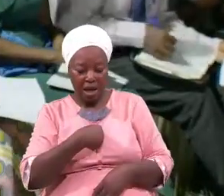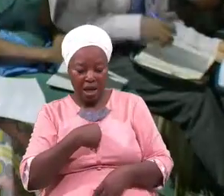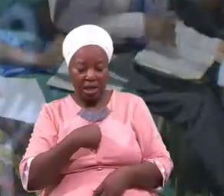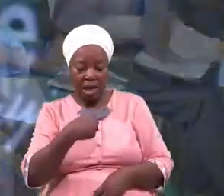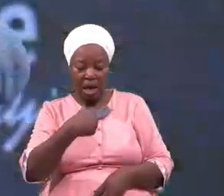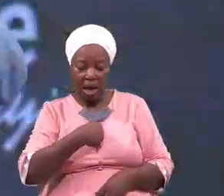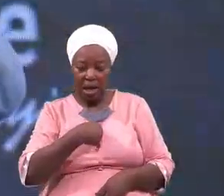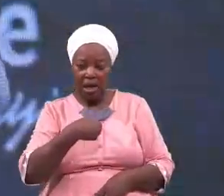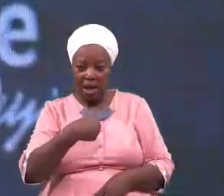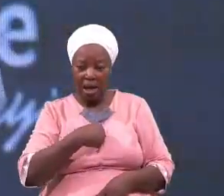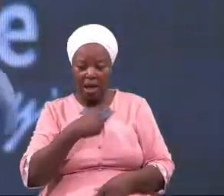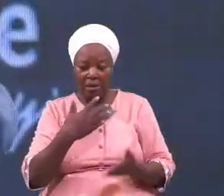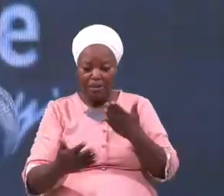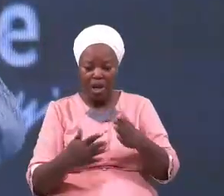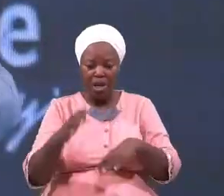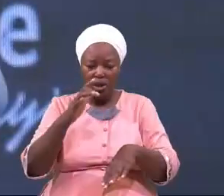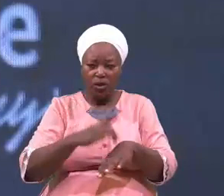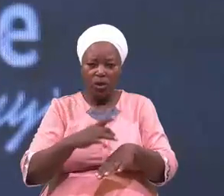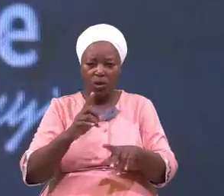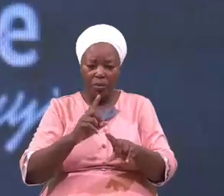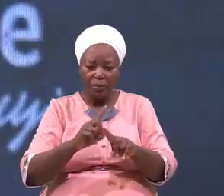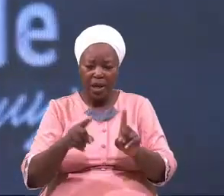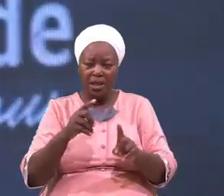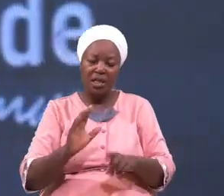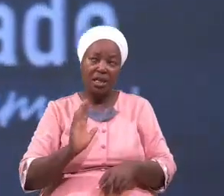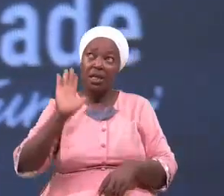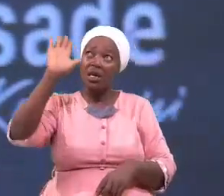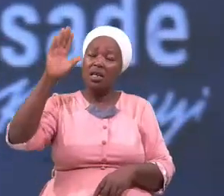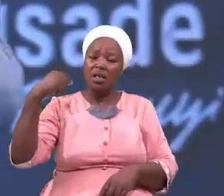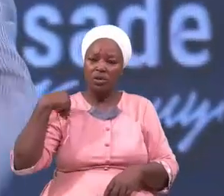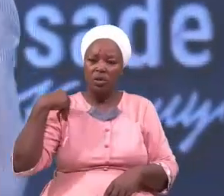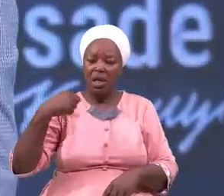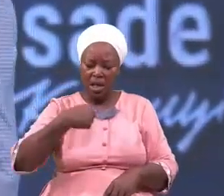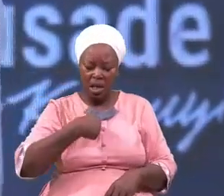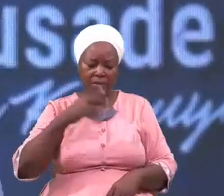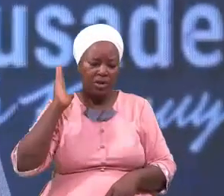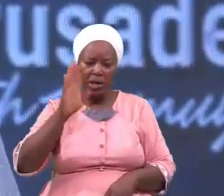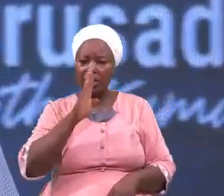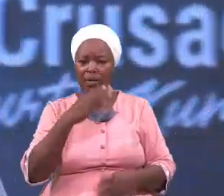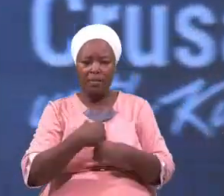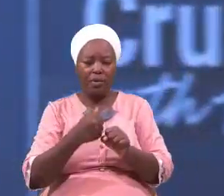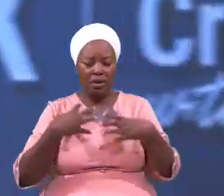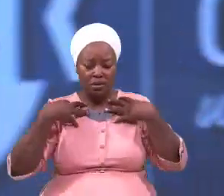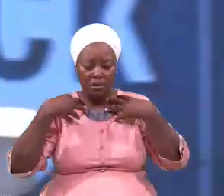I may touch but his clothes, I shall be made whole.